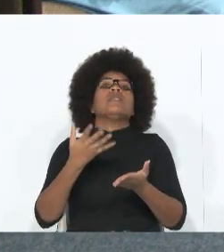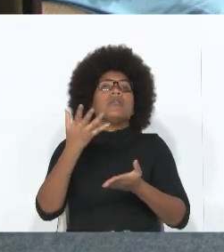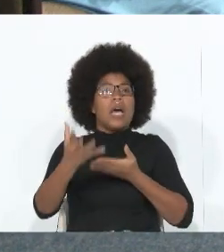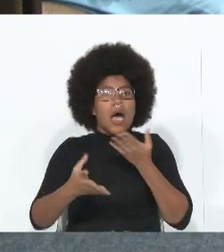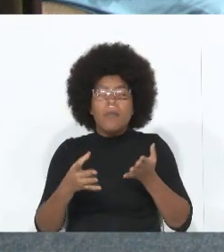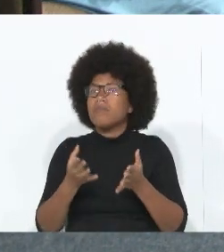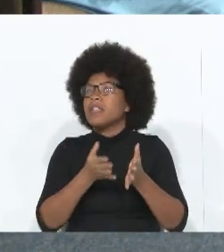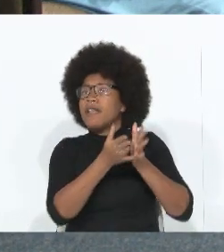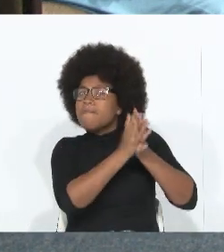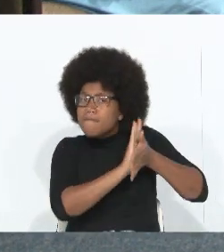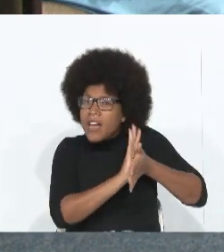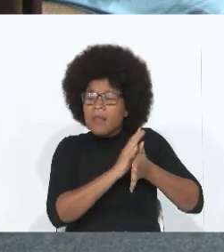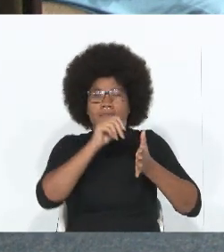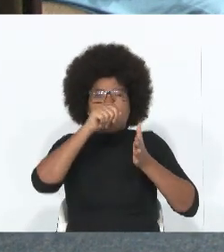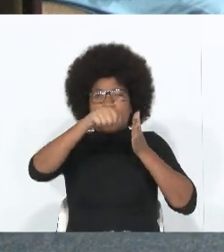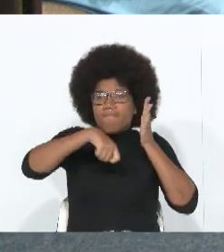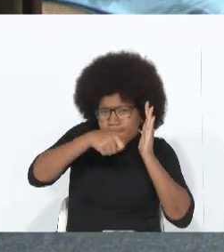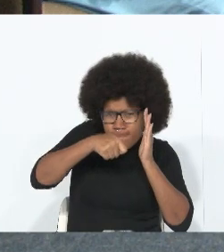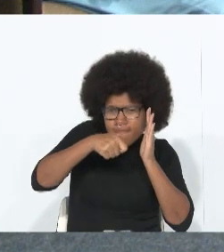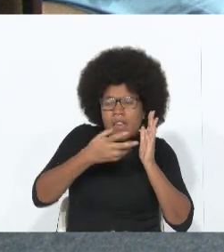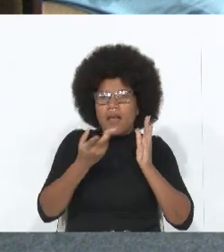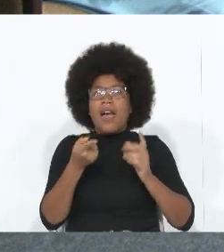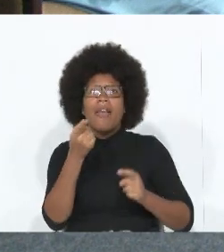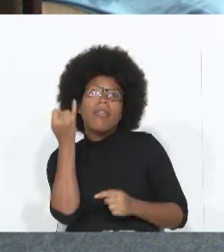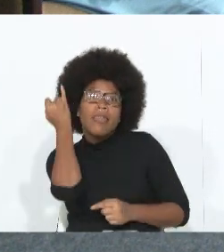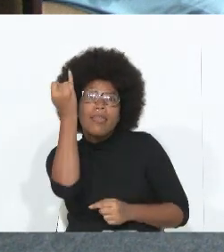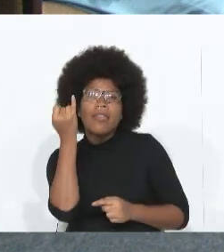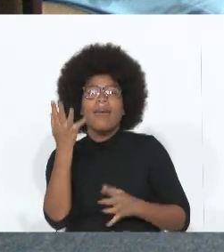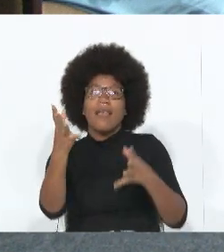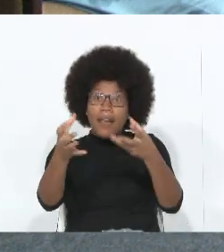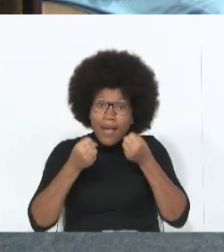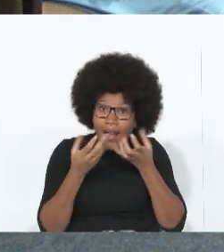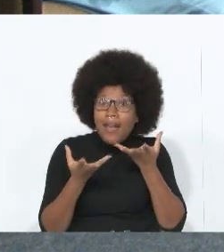Ann, are there any incentives for